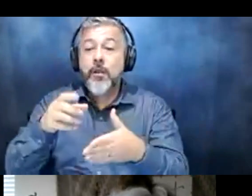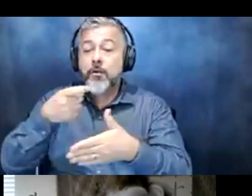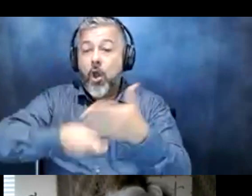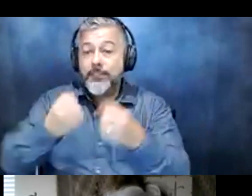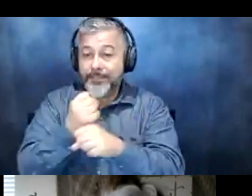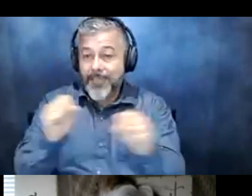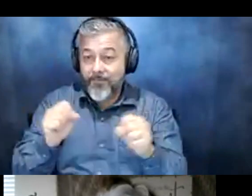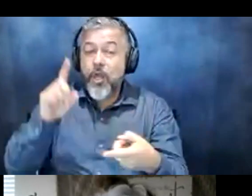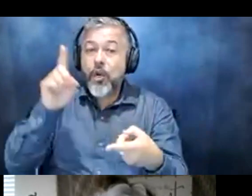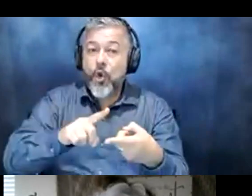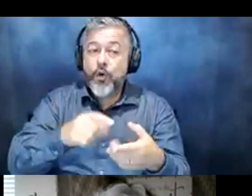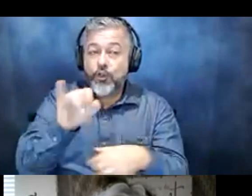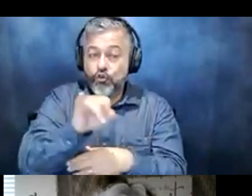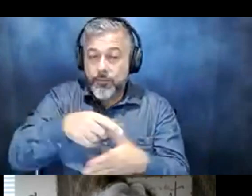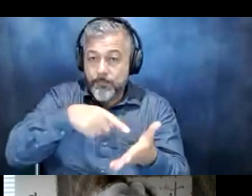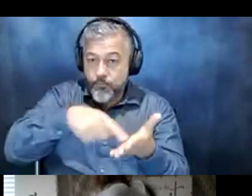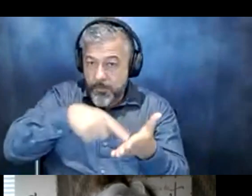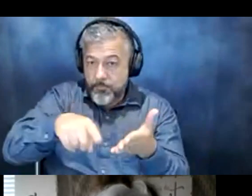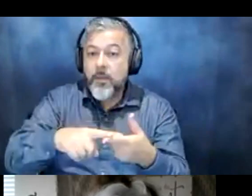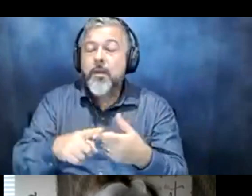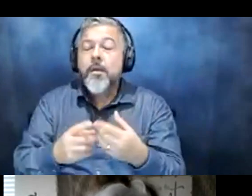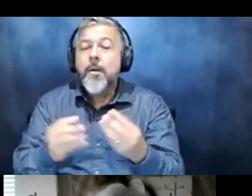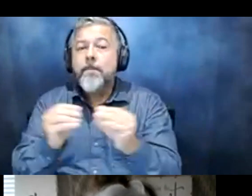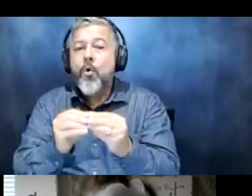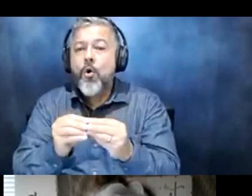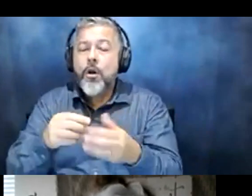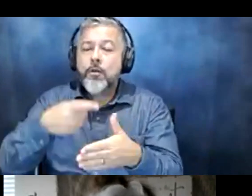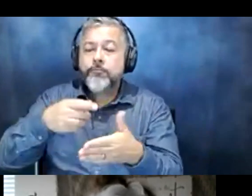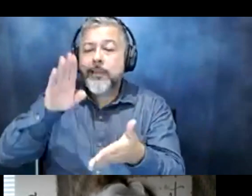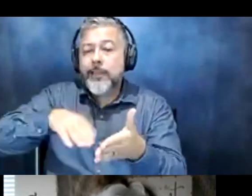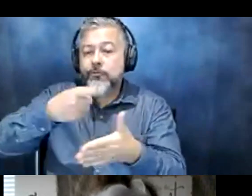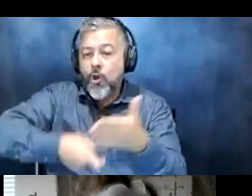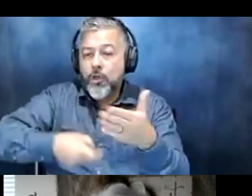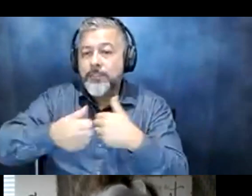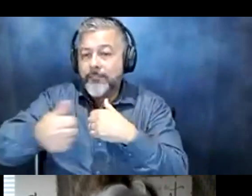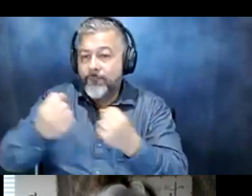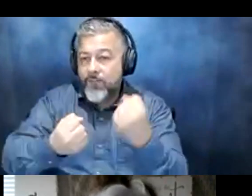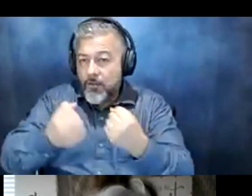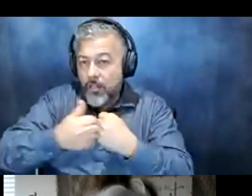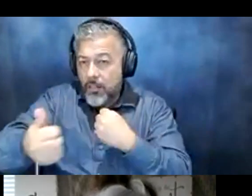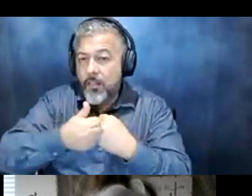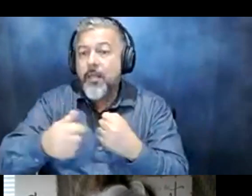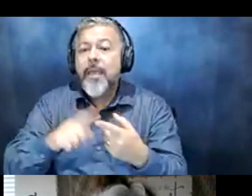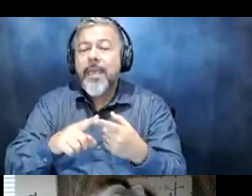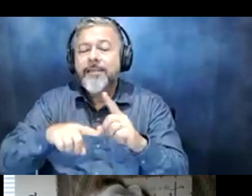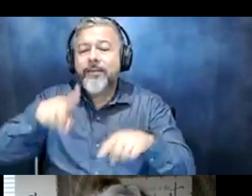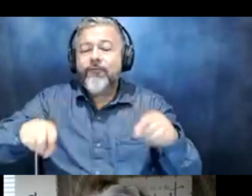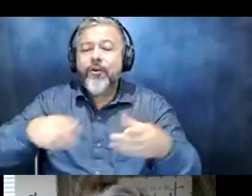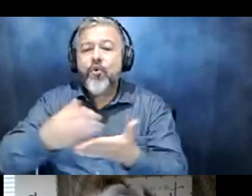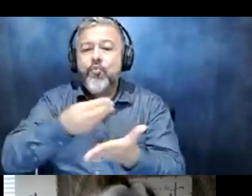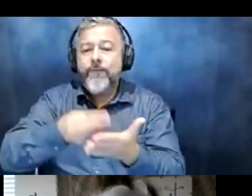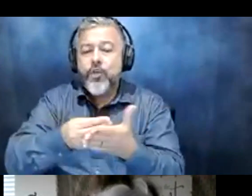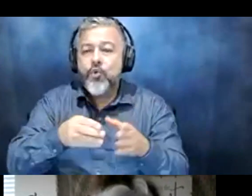insurance premiums, fostering more cost-effective vehicle operations, and efficient use of various revenue streams. While this